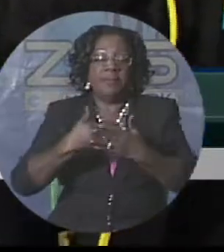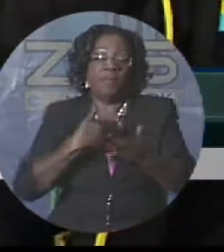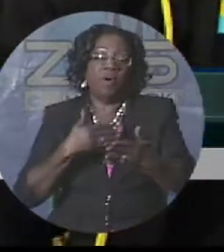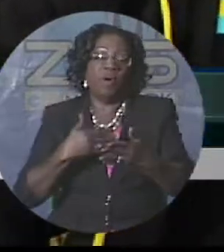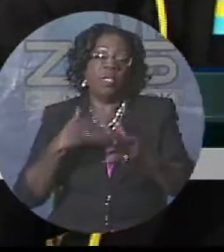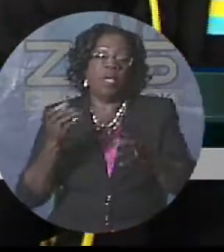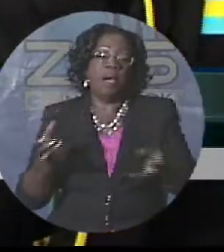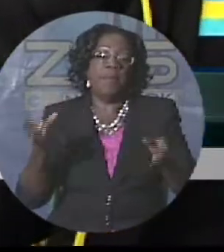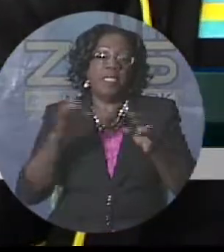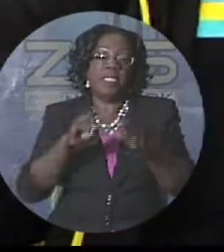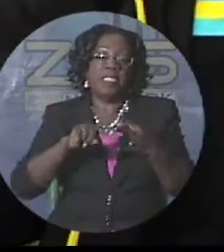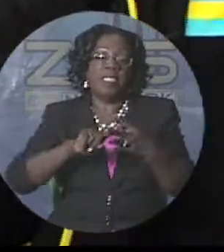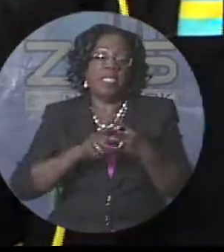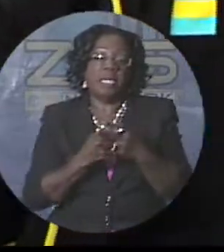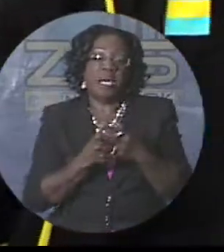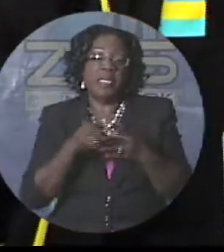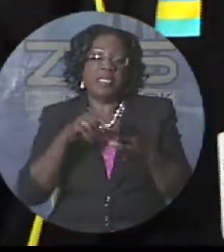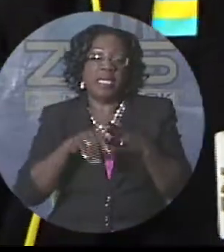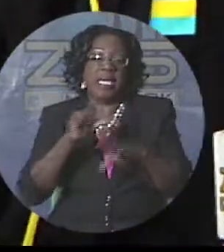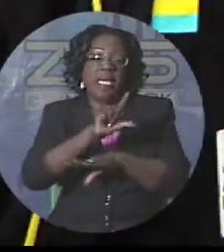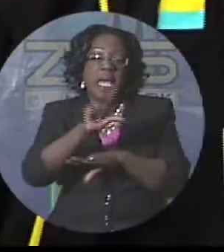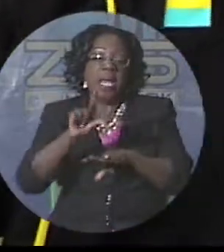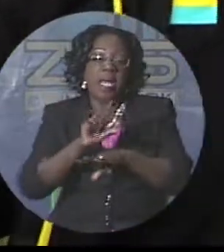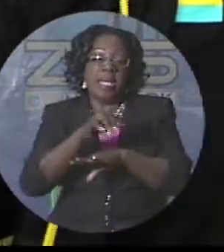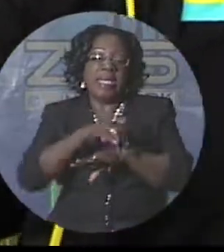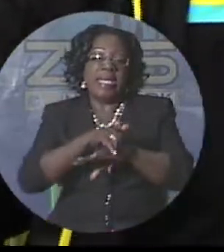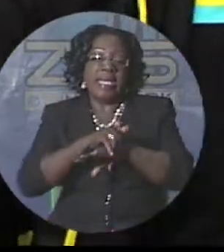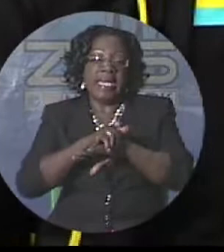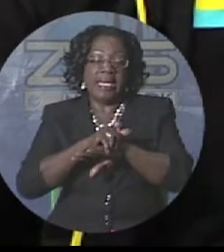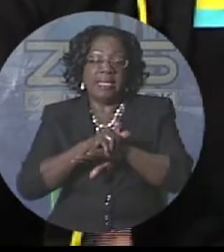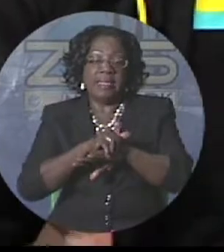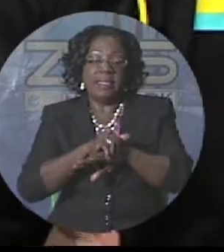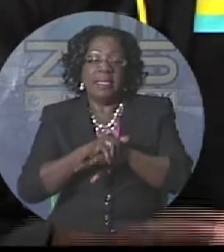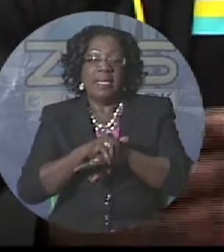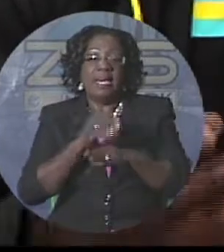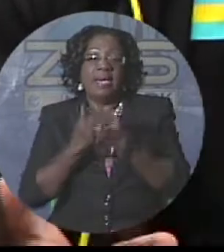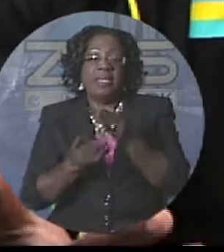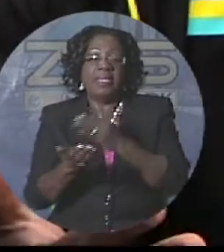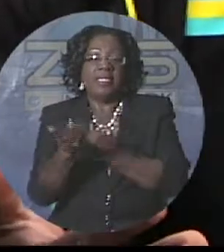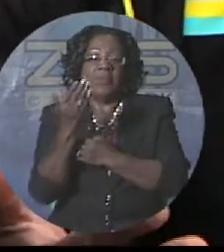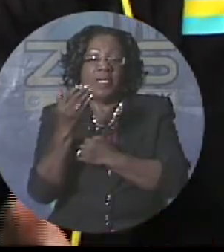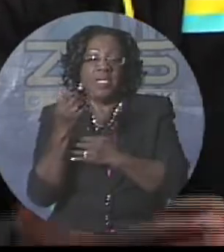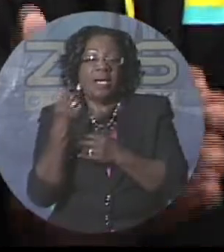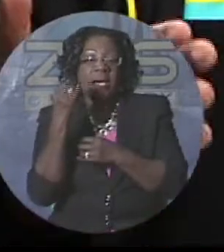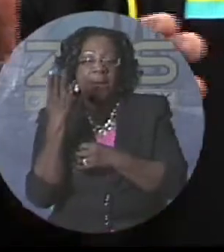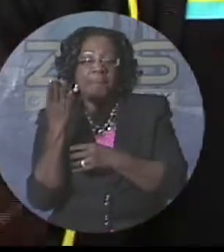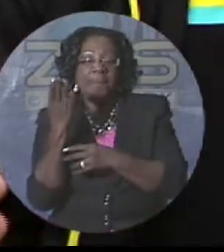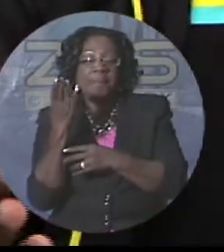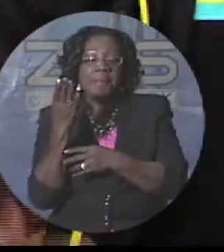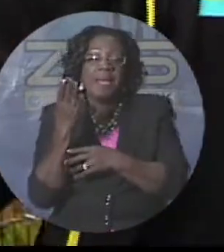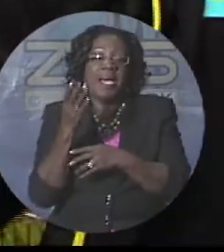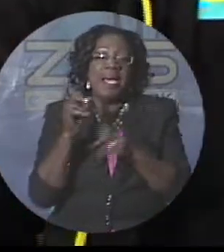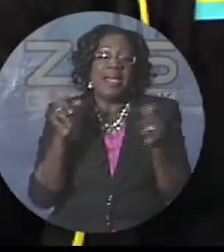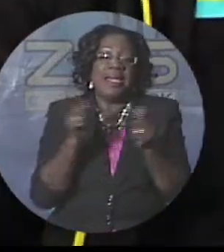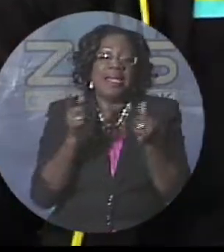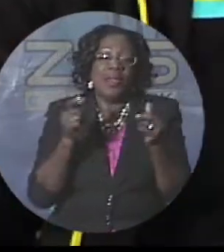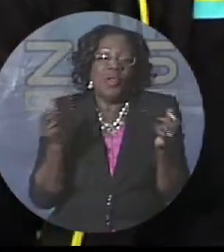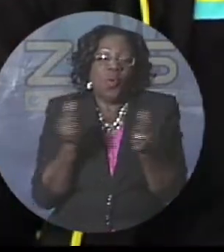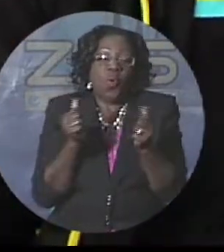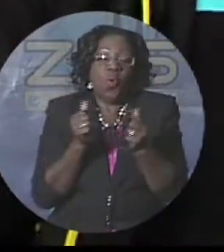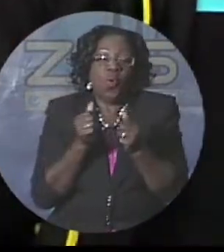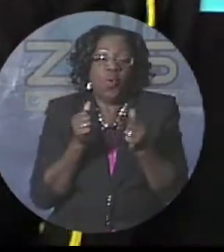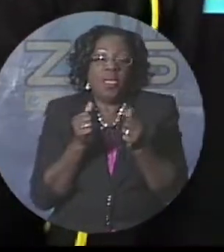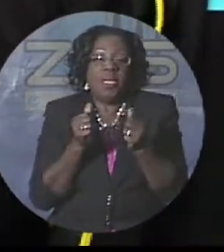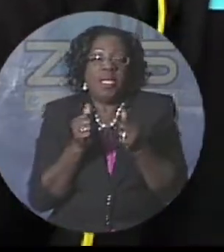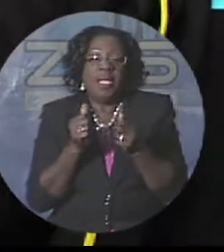Field Championships here in London, England. Our team getting a workout early this morning under severe conditions. A bit cold compared to Bahamas